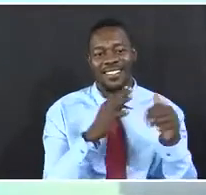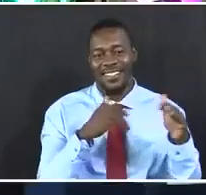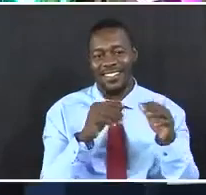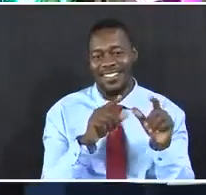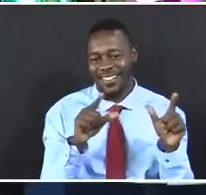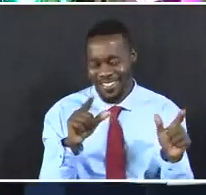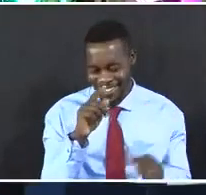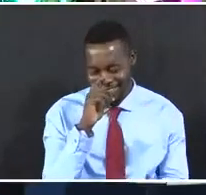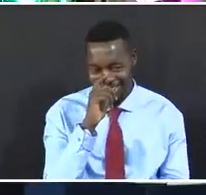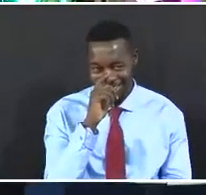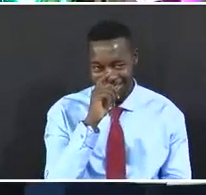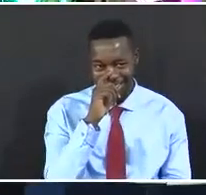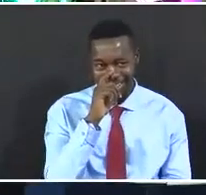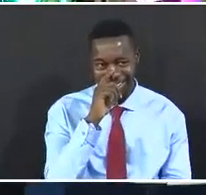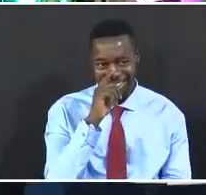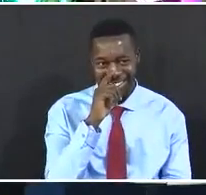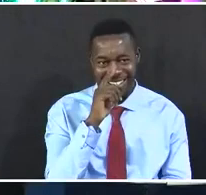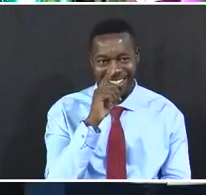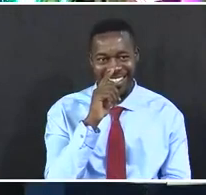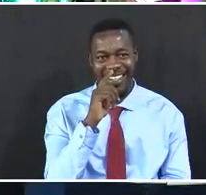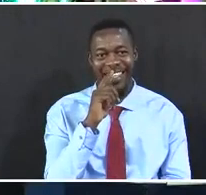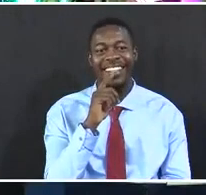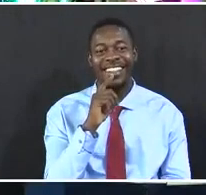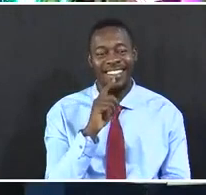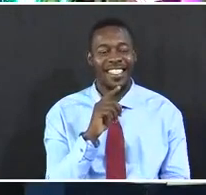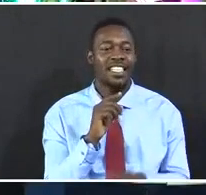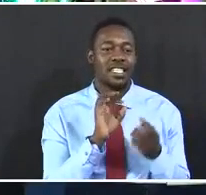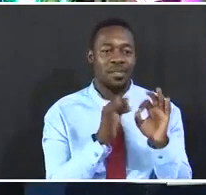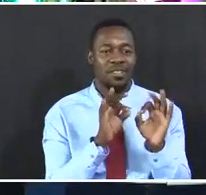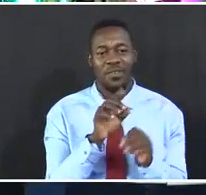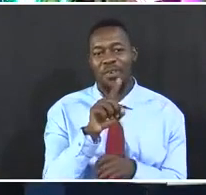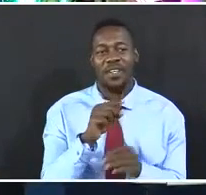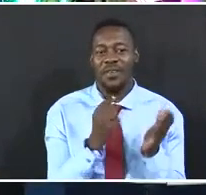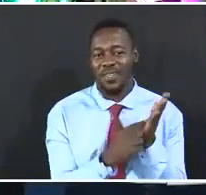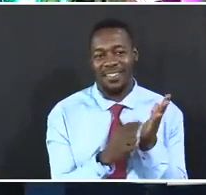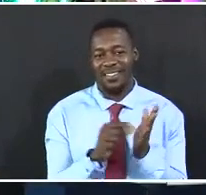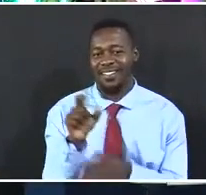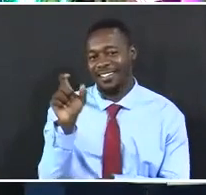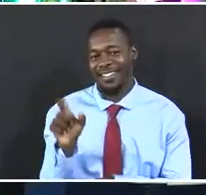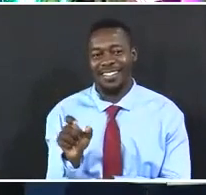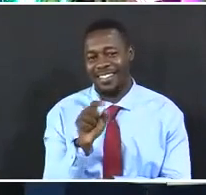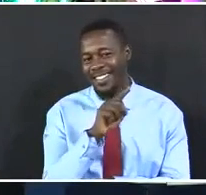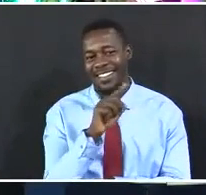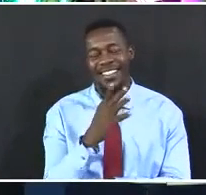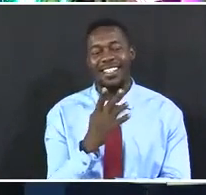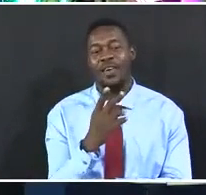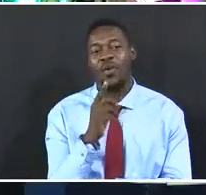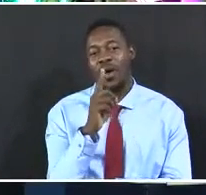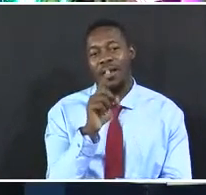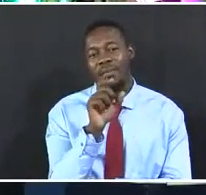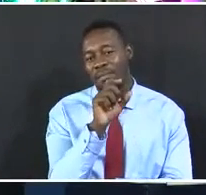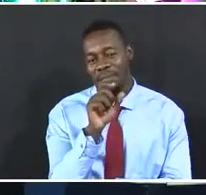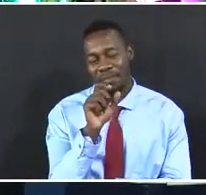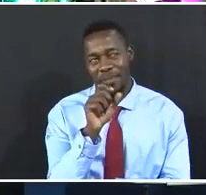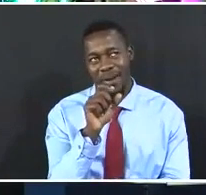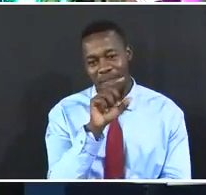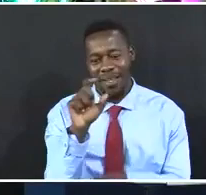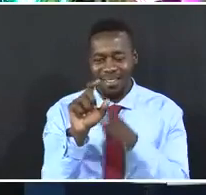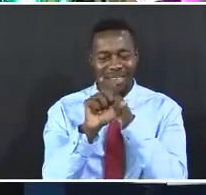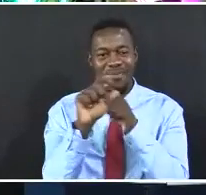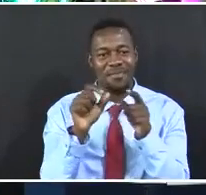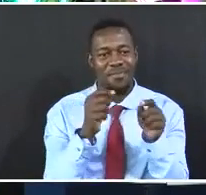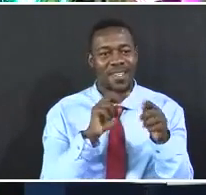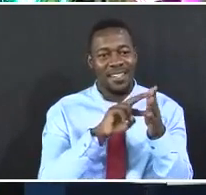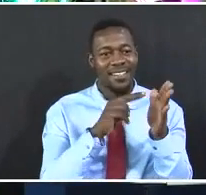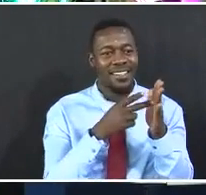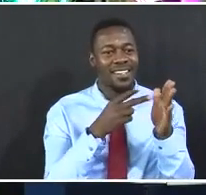And that is because that job has become an obsession. It has become an idol in your life, such that if somebody pulls it away, then you feel as if